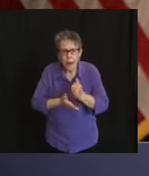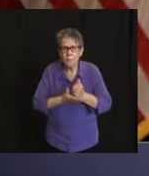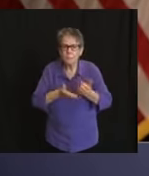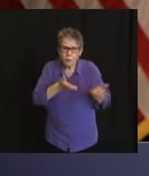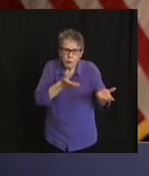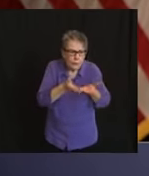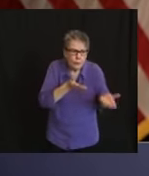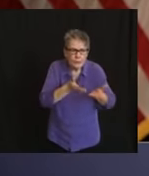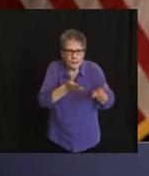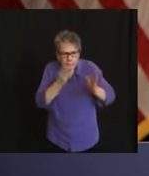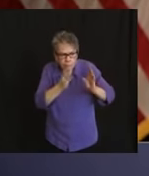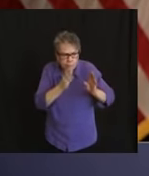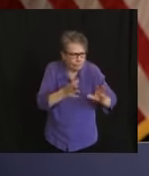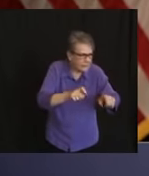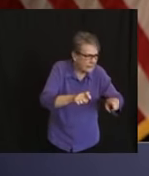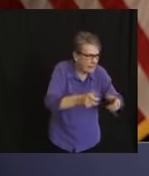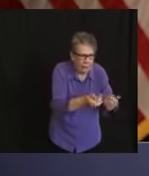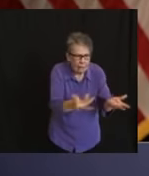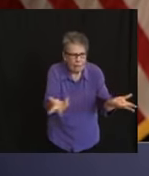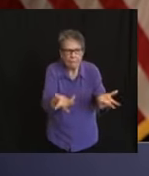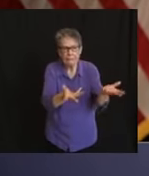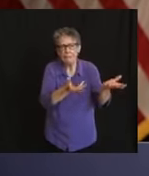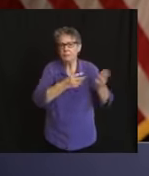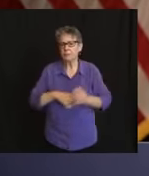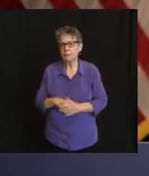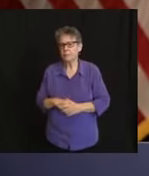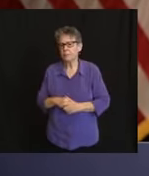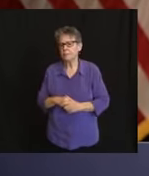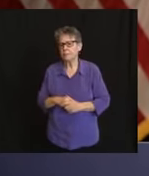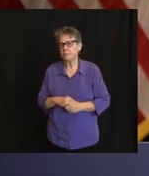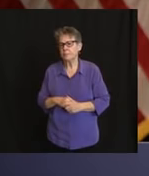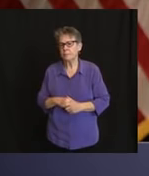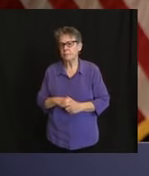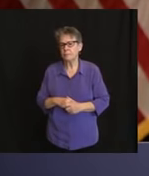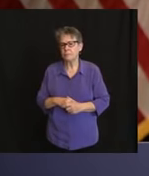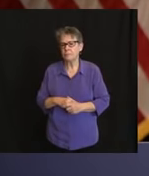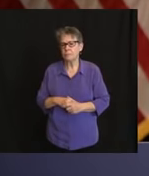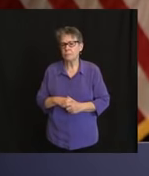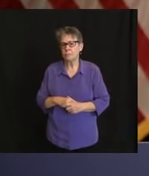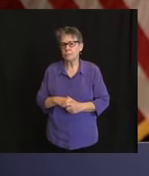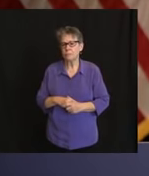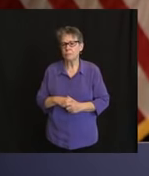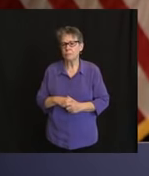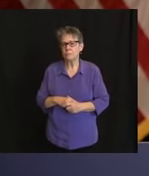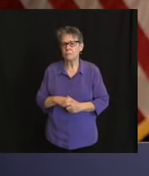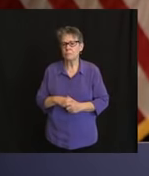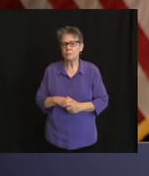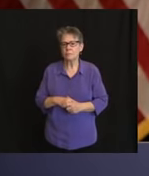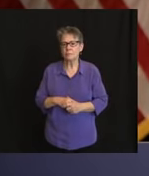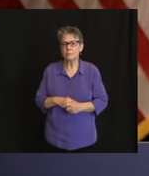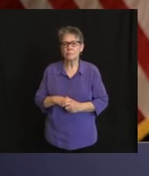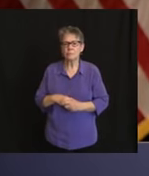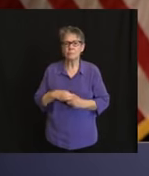raised in Trenton, at least early days, there was unevenness in that respect. And the answer to that was